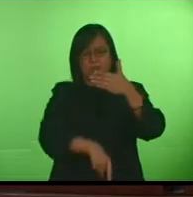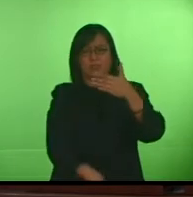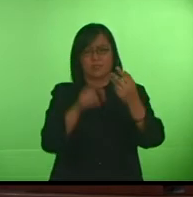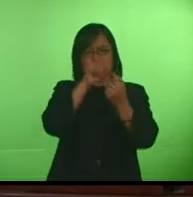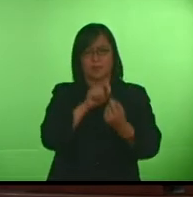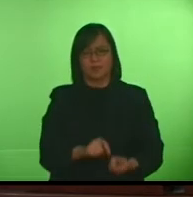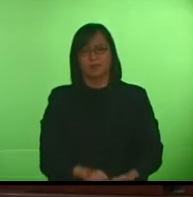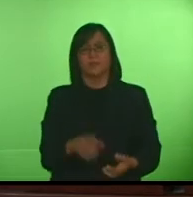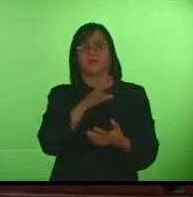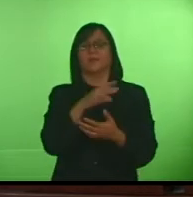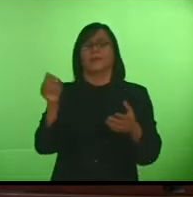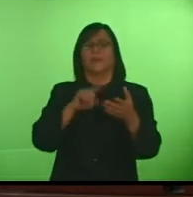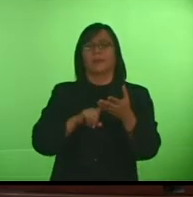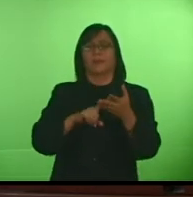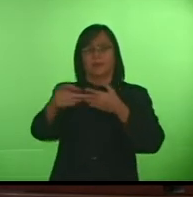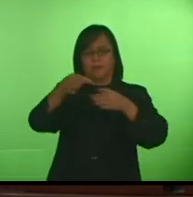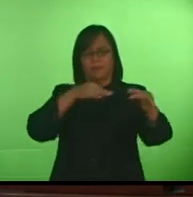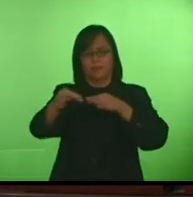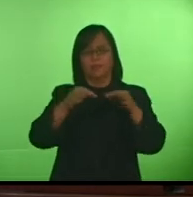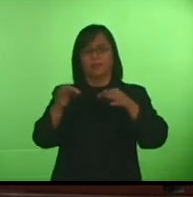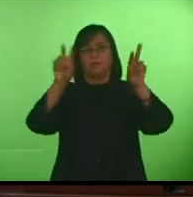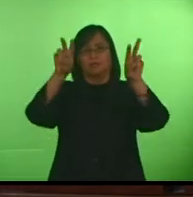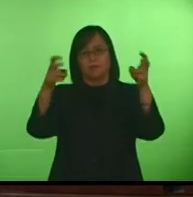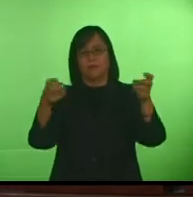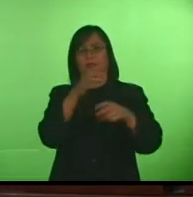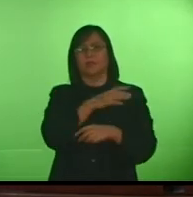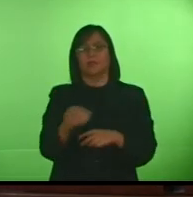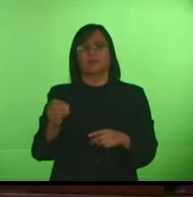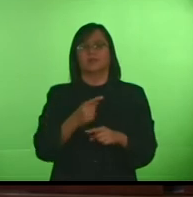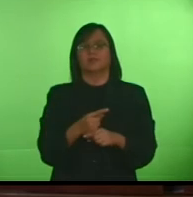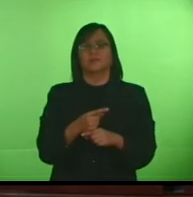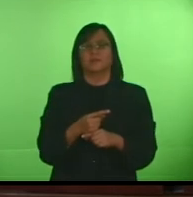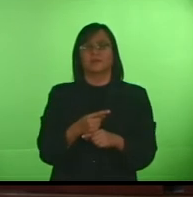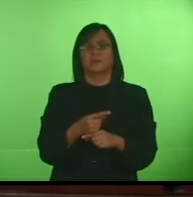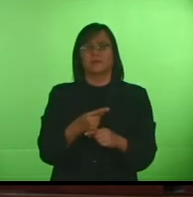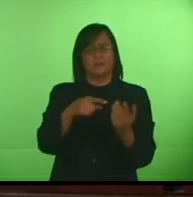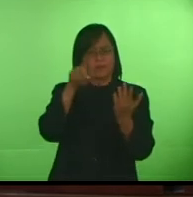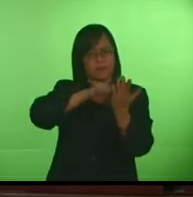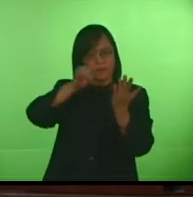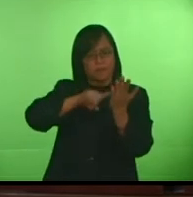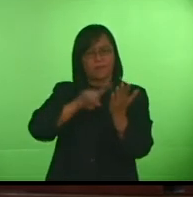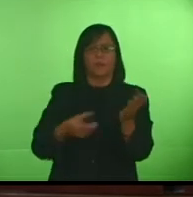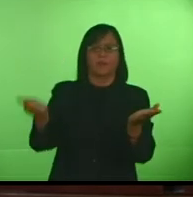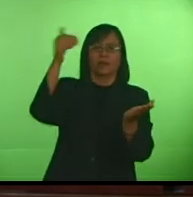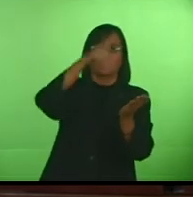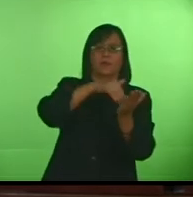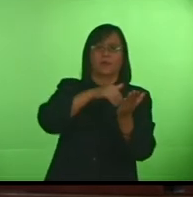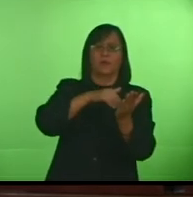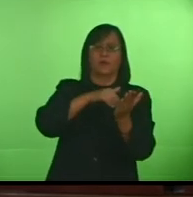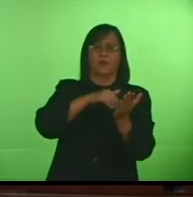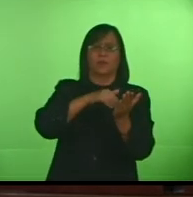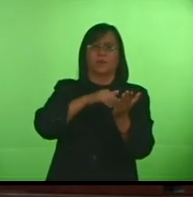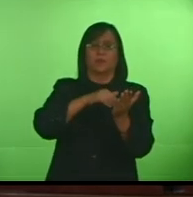of the subject matter, and also the preview or scope, that is what is to